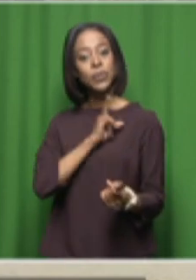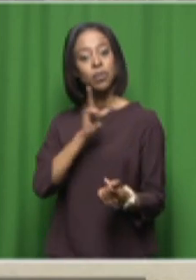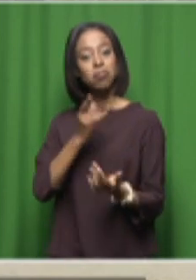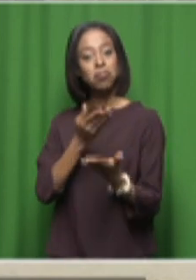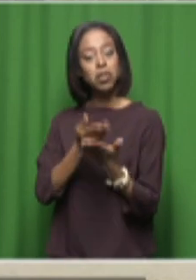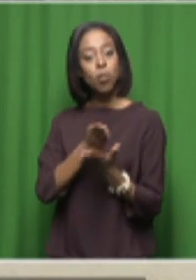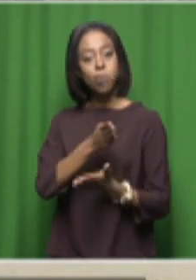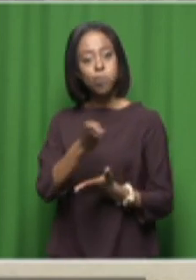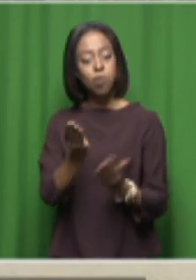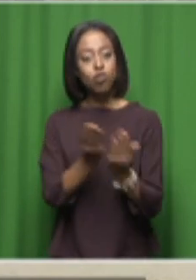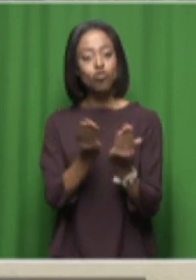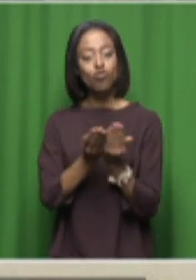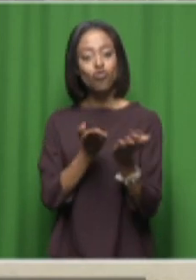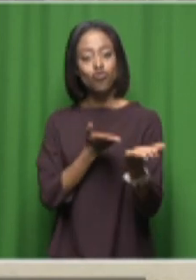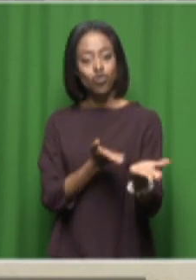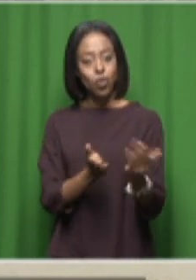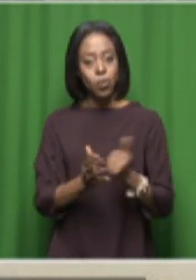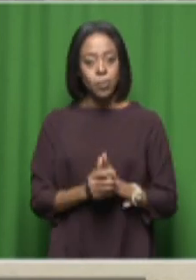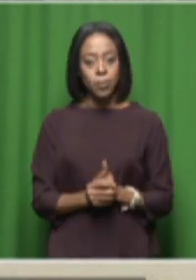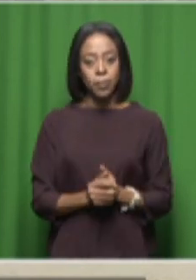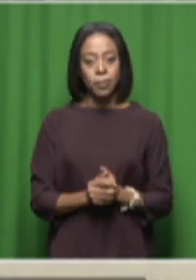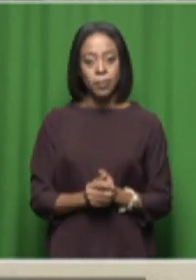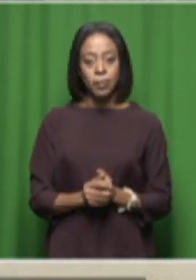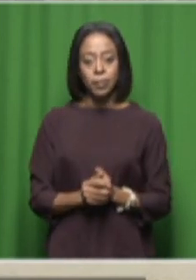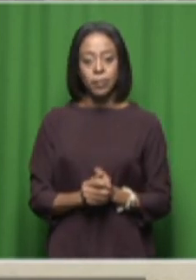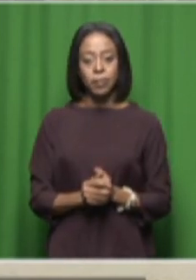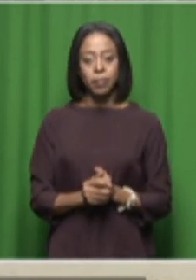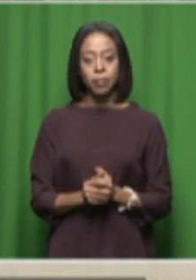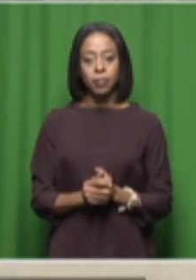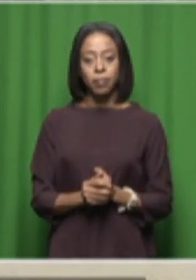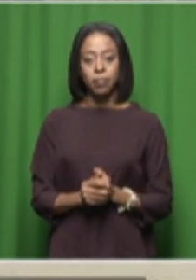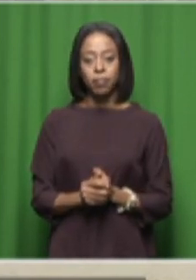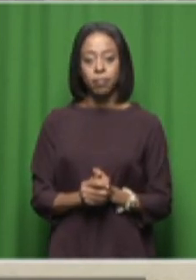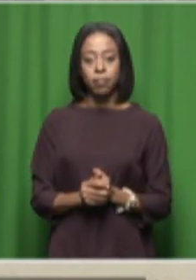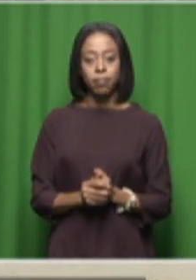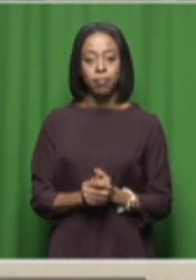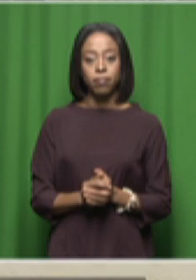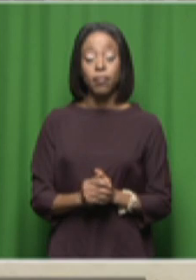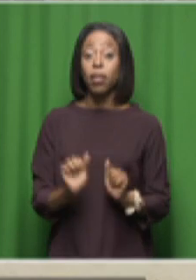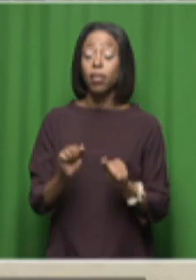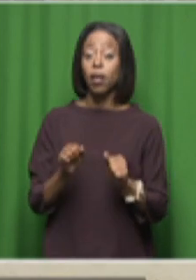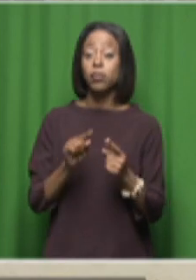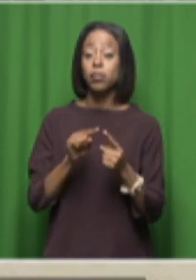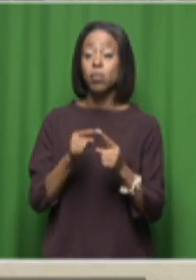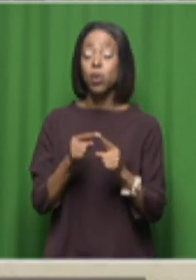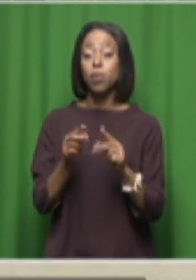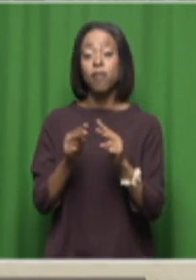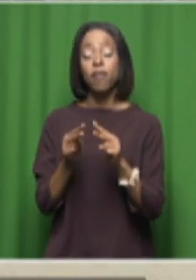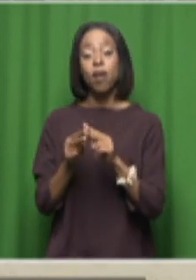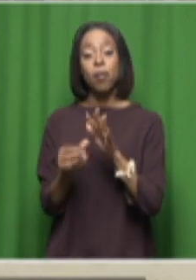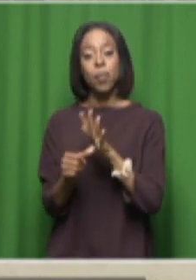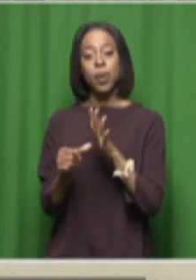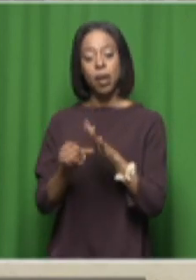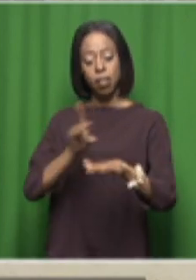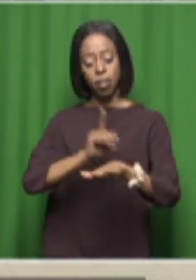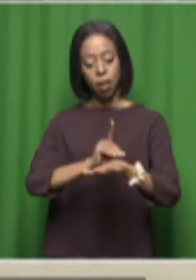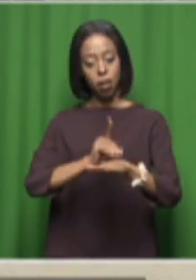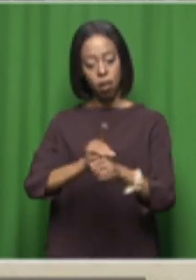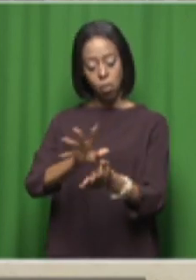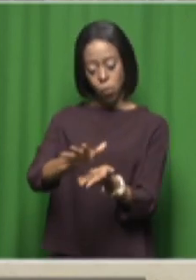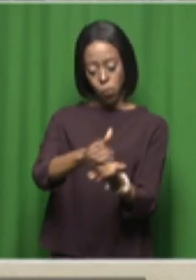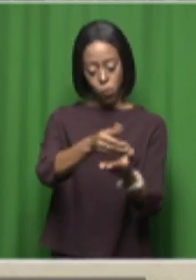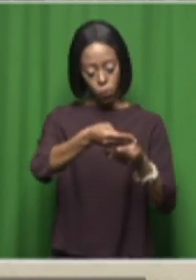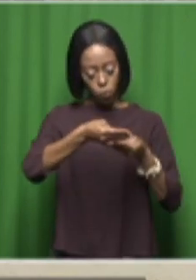these particular schools? I think, you make a very important point of what the data tells us,